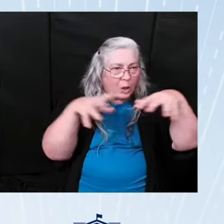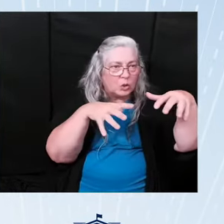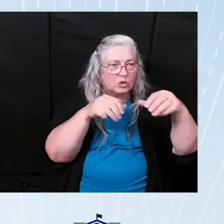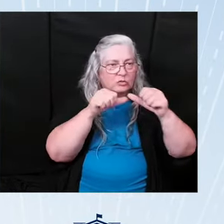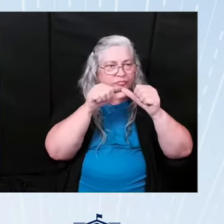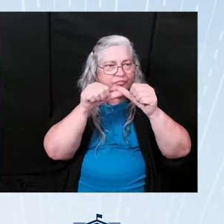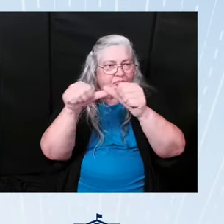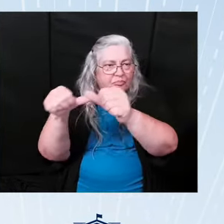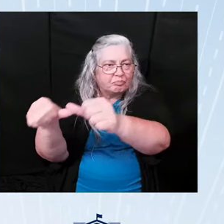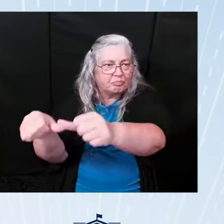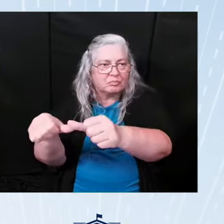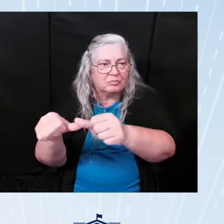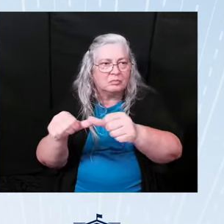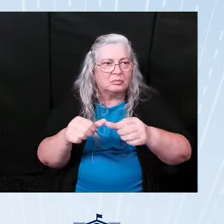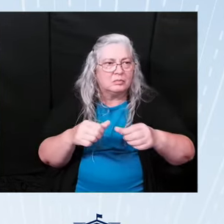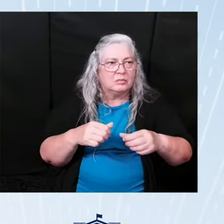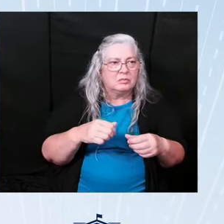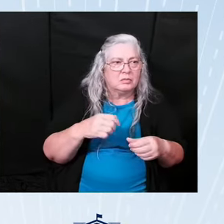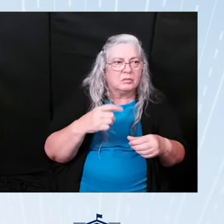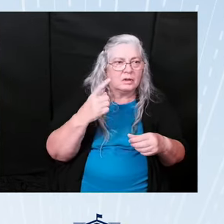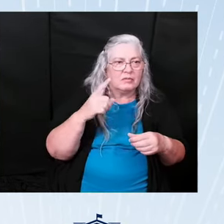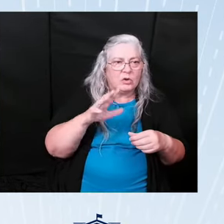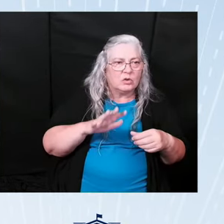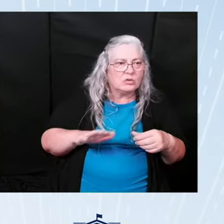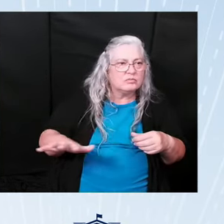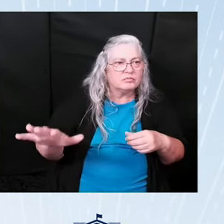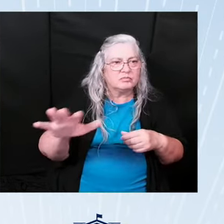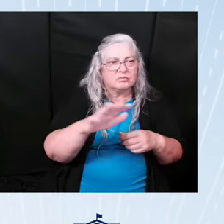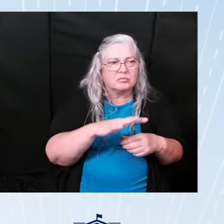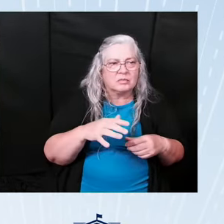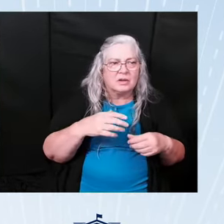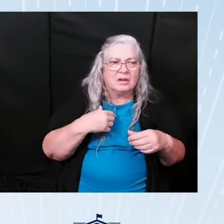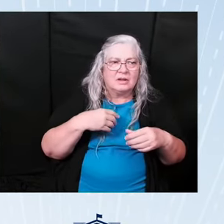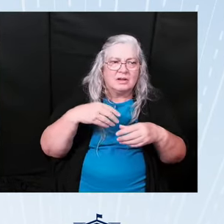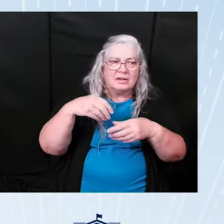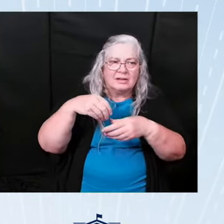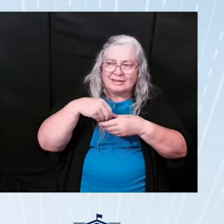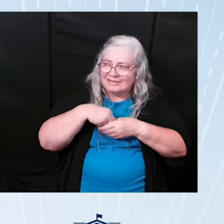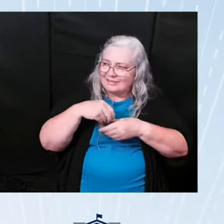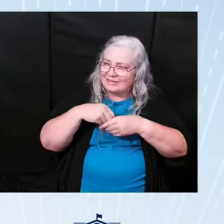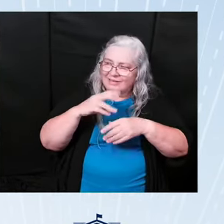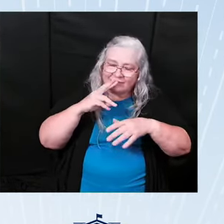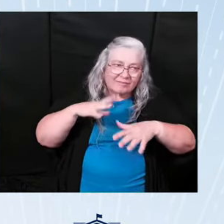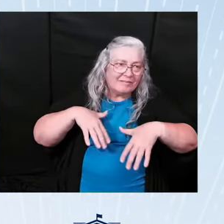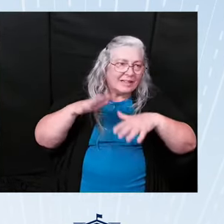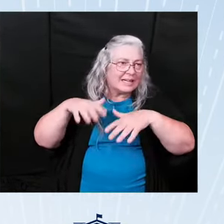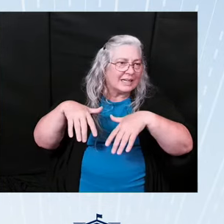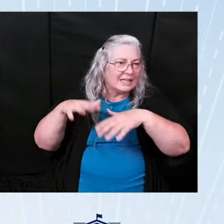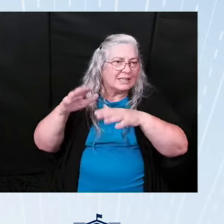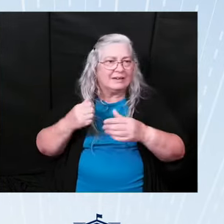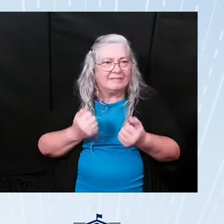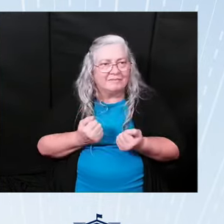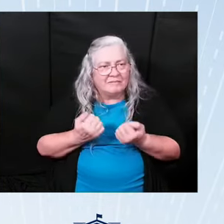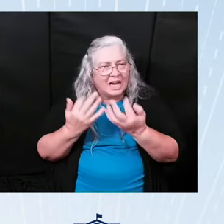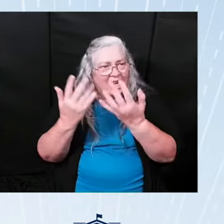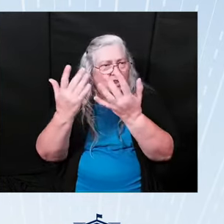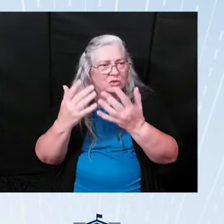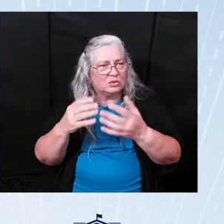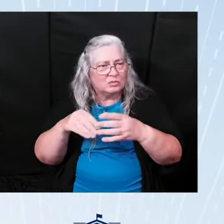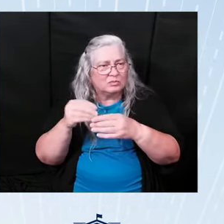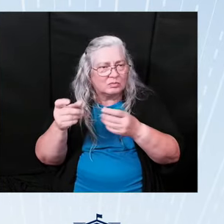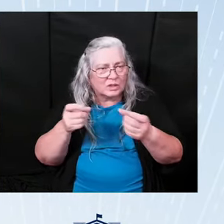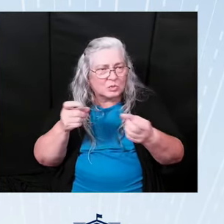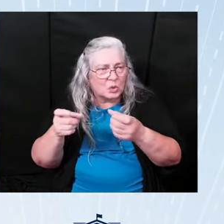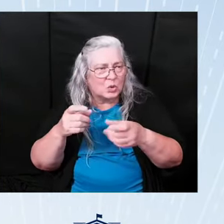this president's got a good sense that when the talking stops and the bill gets signed, that's just the beginning of